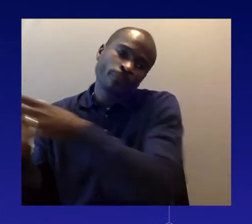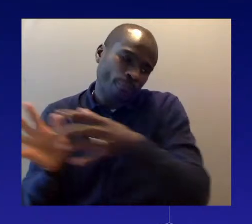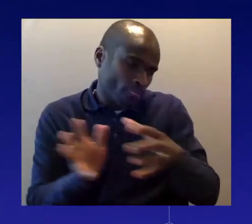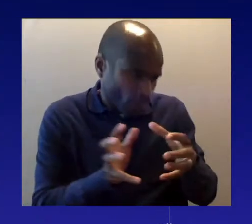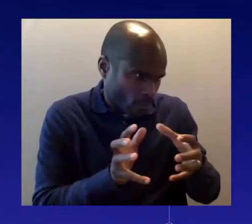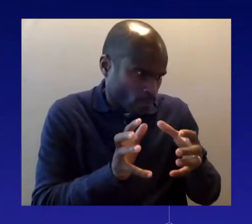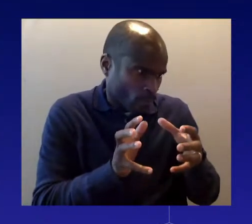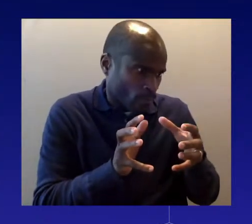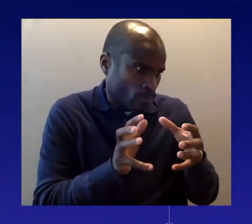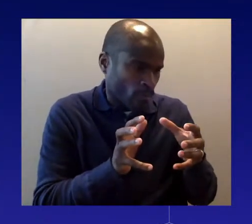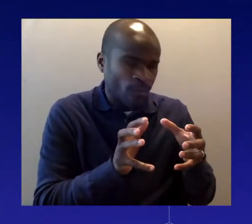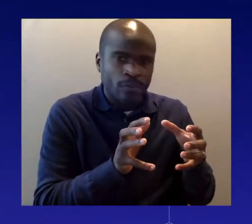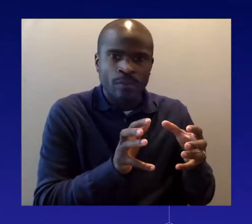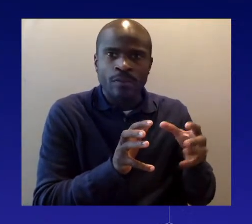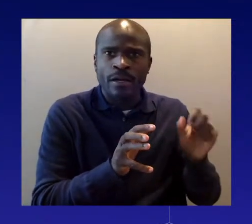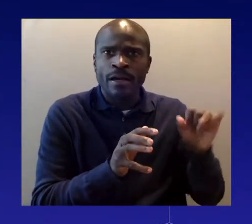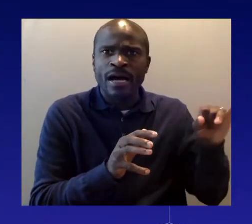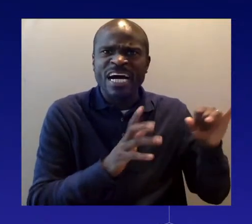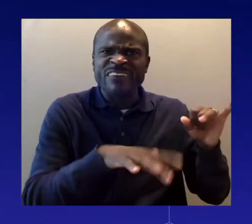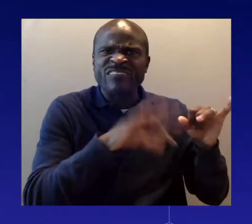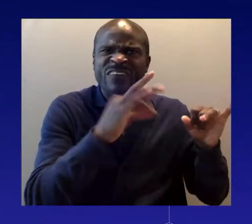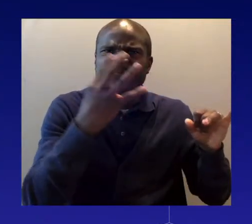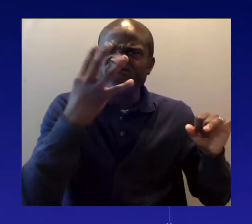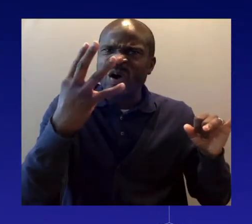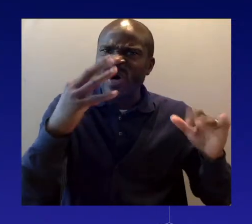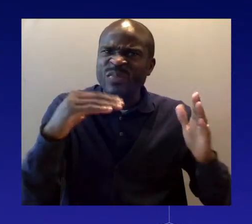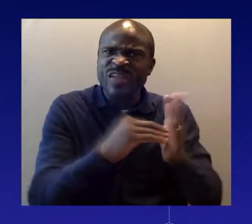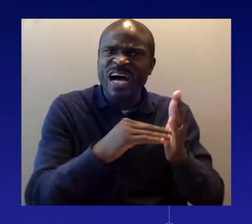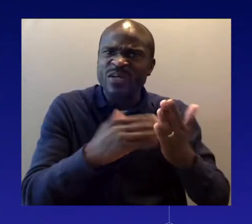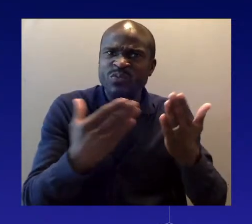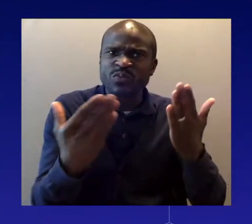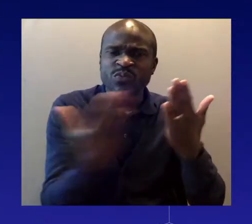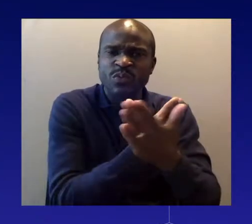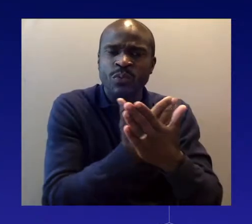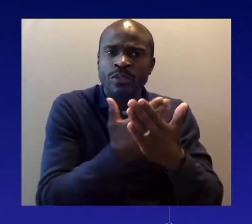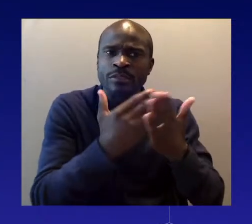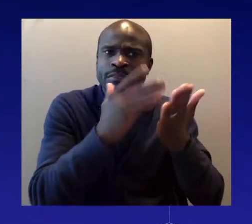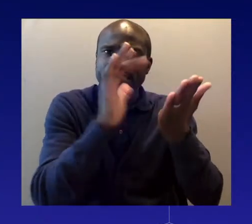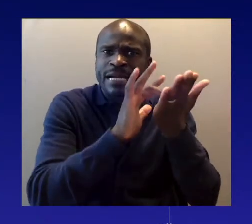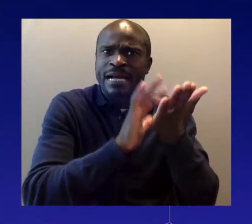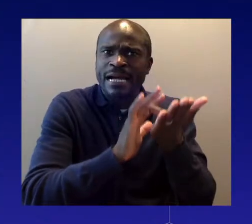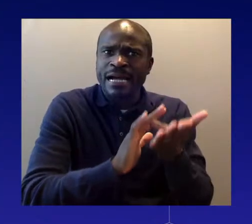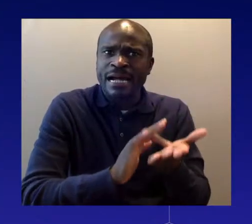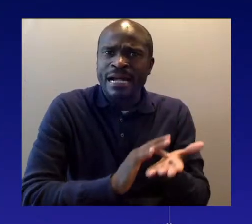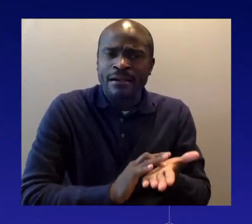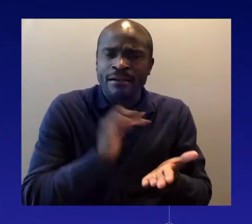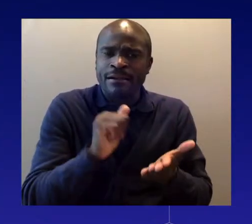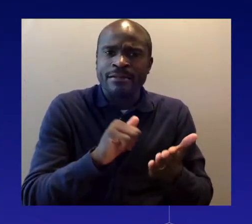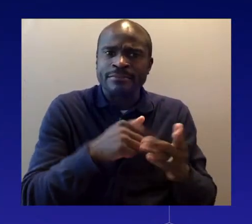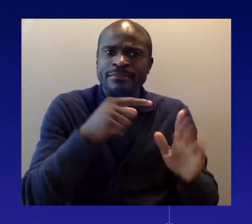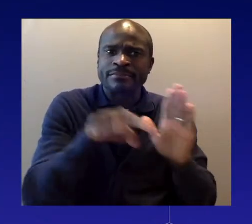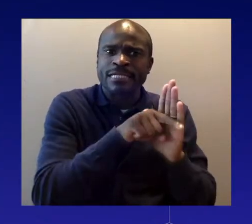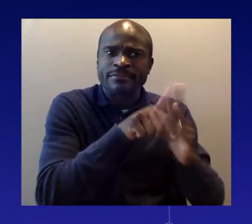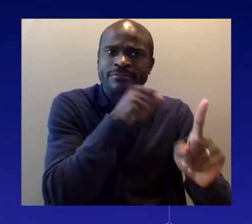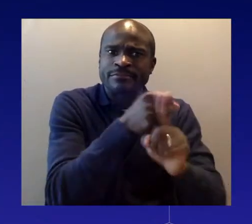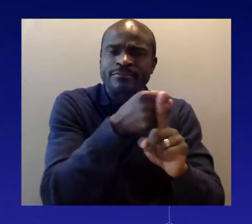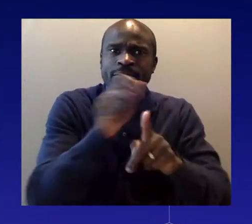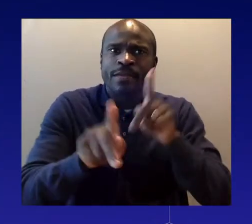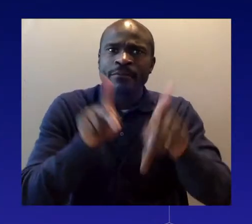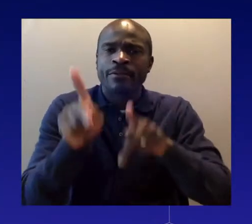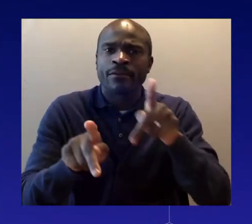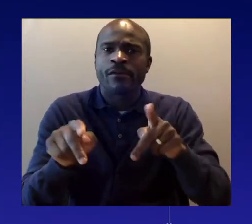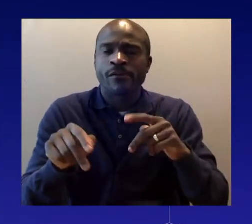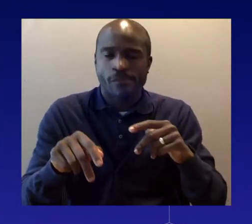should keep it to themselves so it wouldn't fall in the bad hands of people, or publish it. They went ahead and published it in